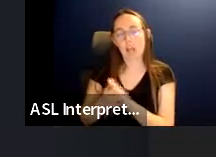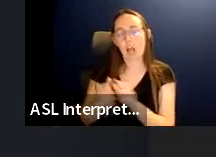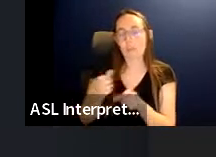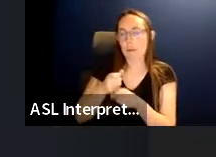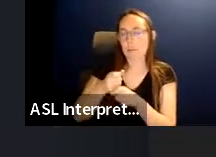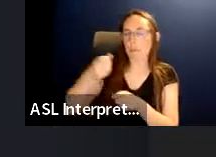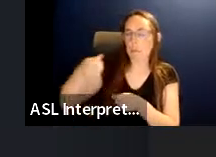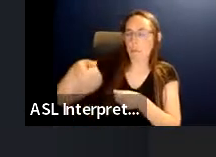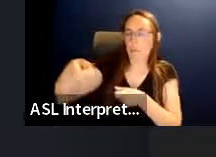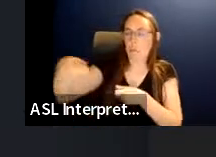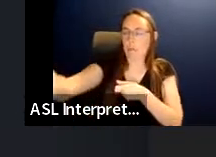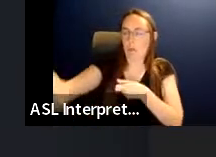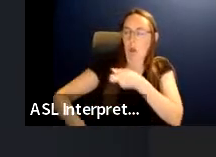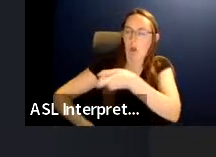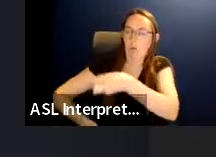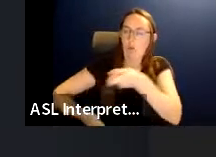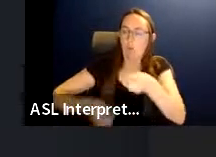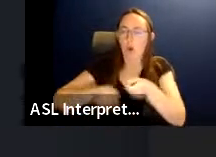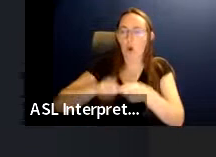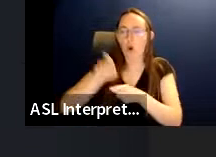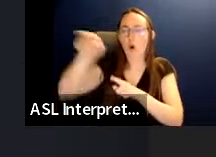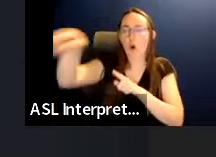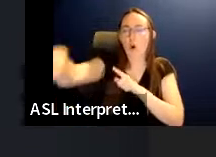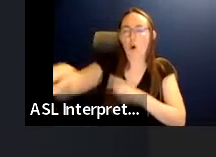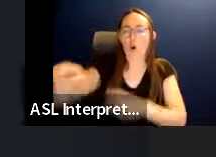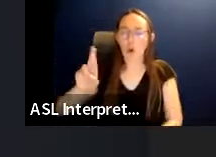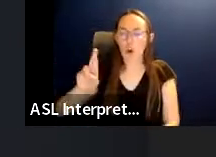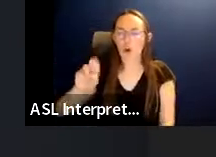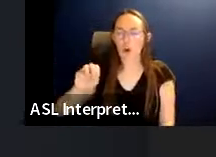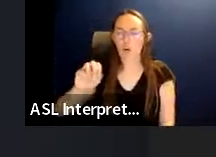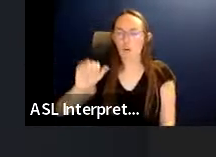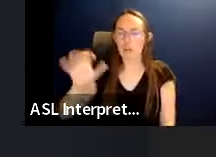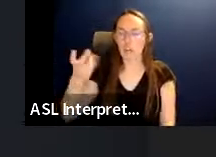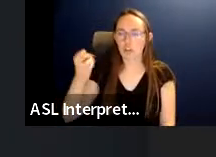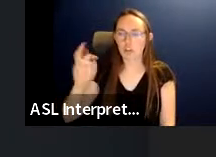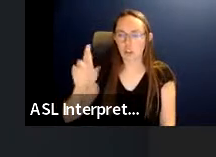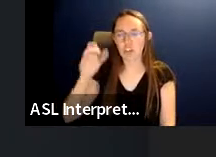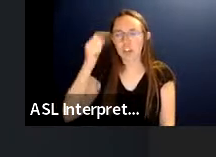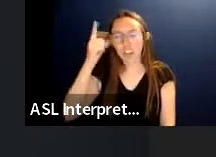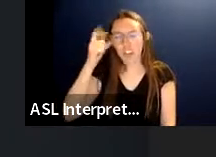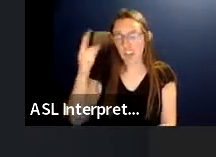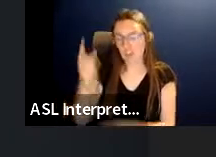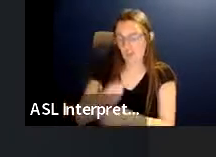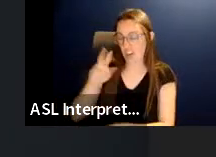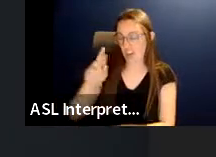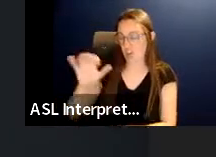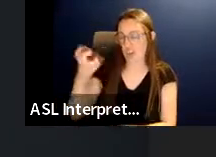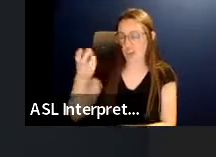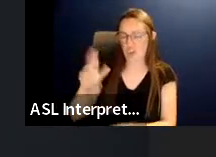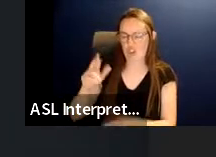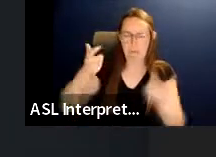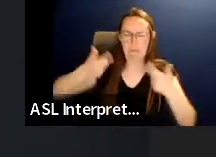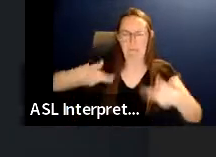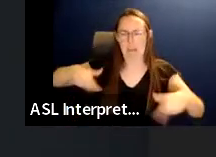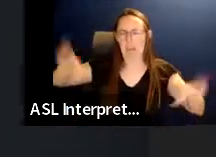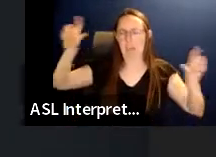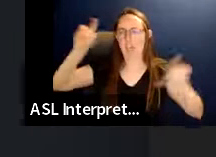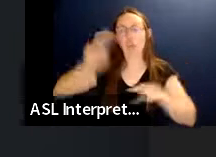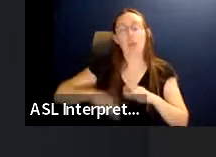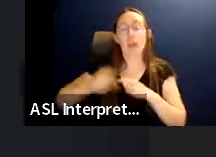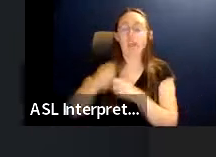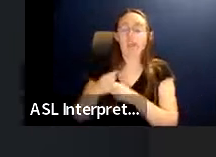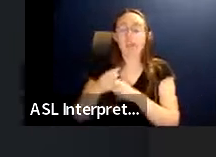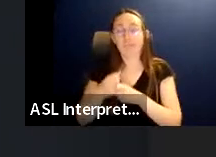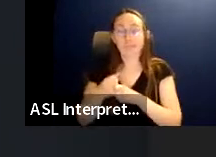regular reachers out there, they're too big and you can't carry them around, but having something that's heavy duty, durable,